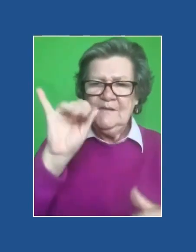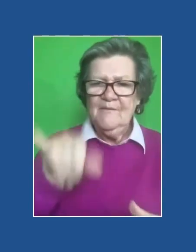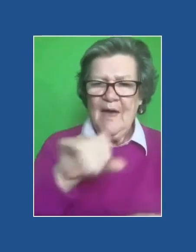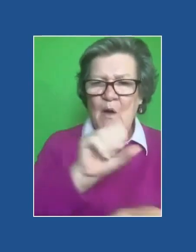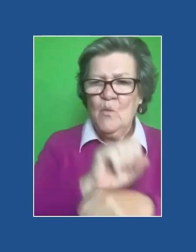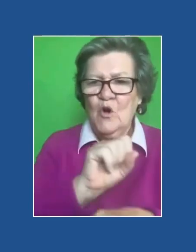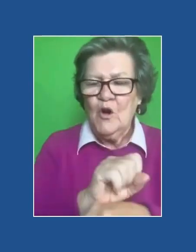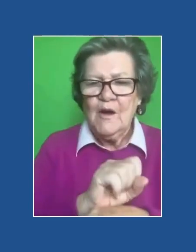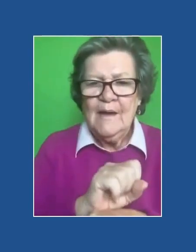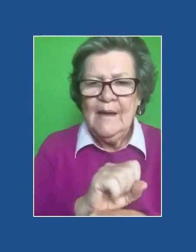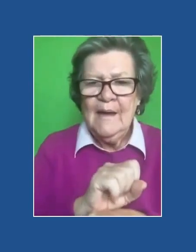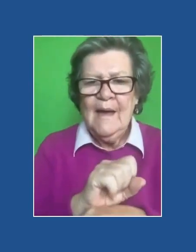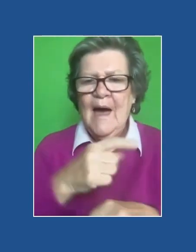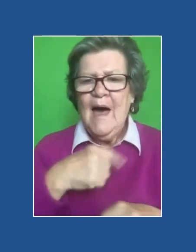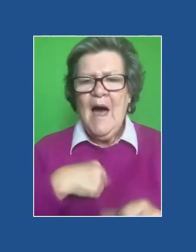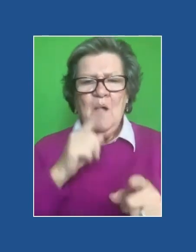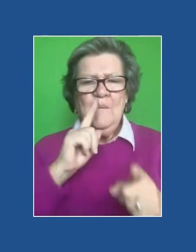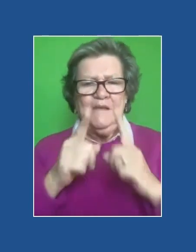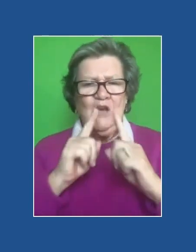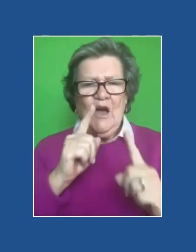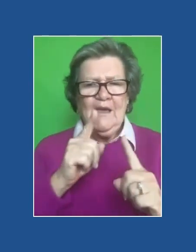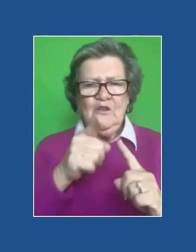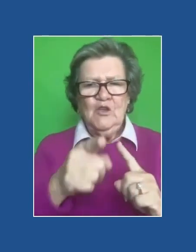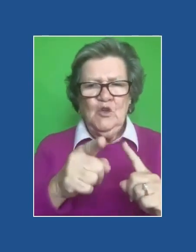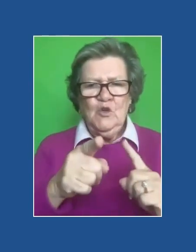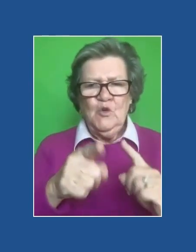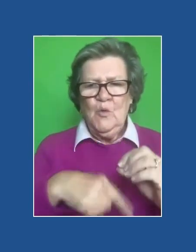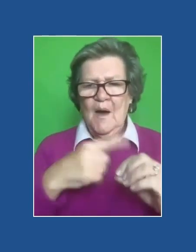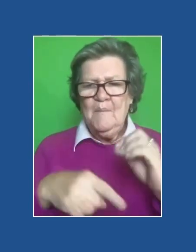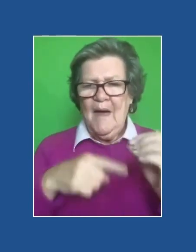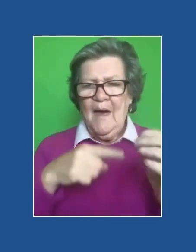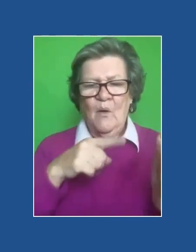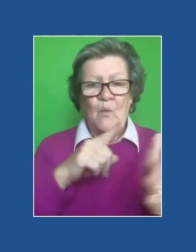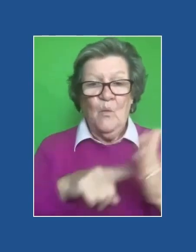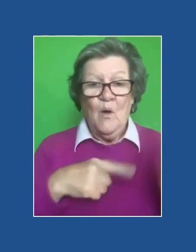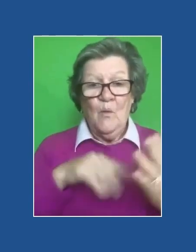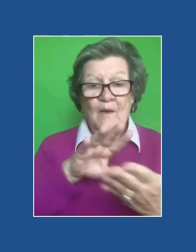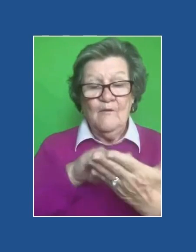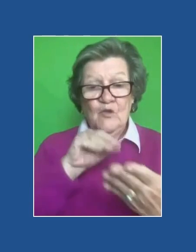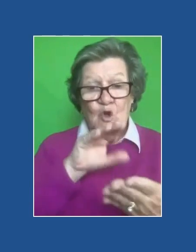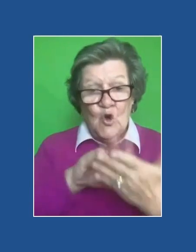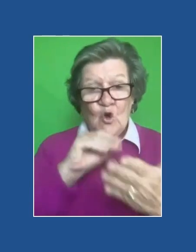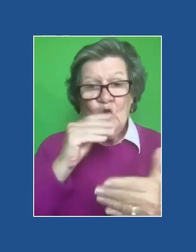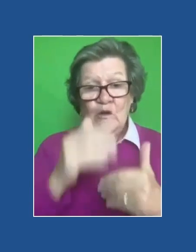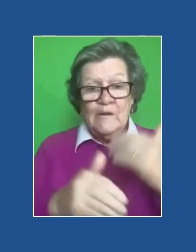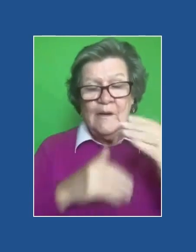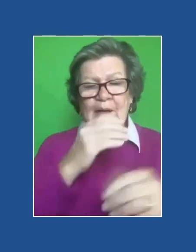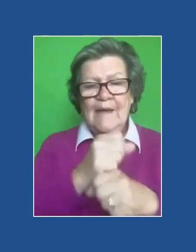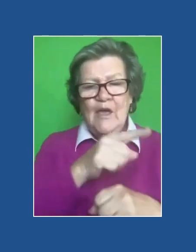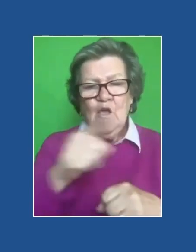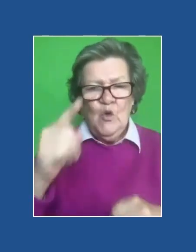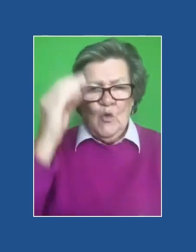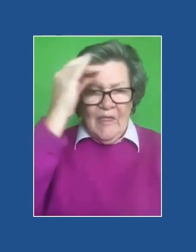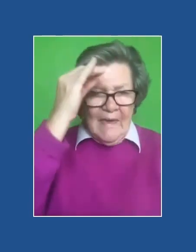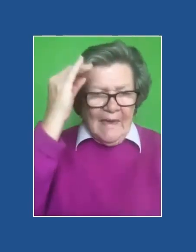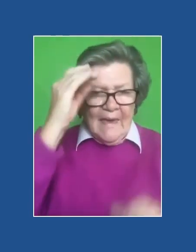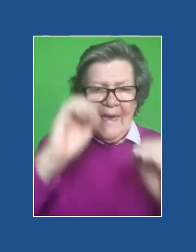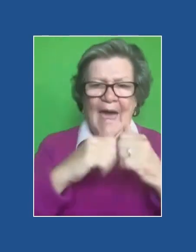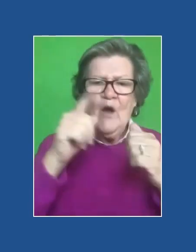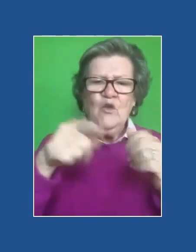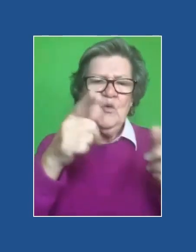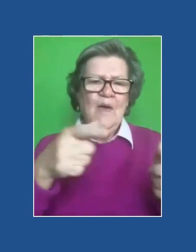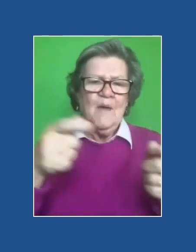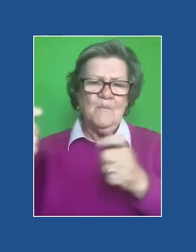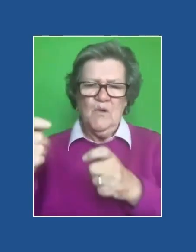So I'll be talking with y'all a little bit today about some things that we've learned along the ways and maybe get y'all thinking about how you all can also pull in